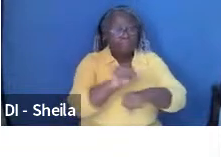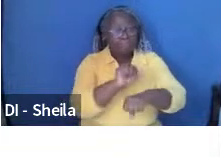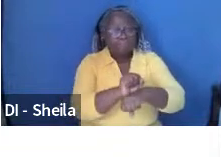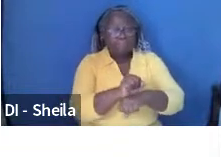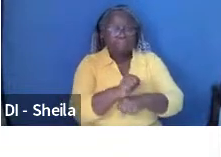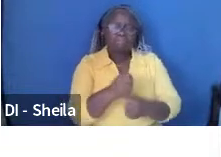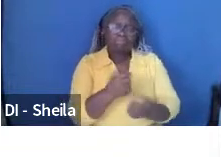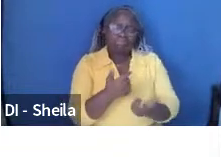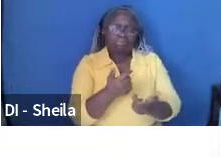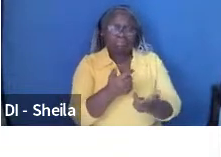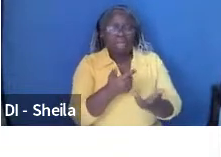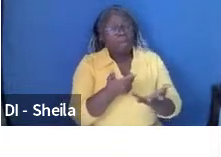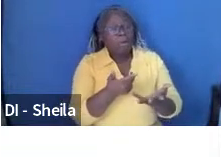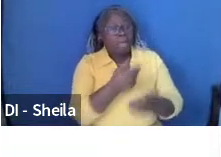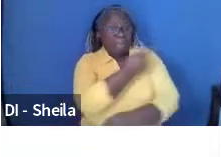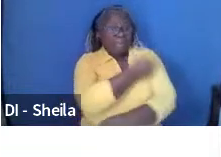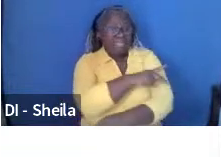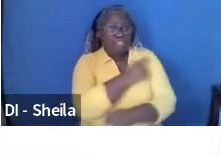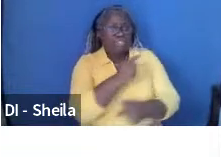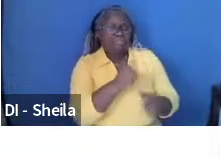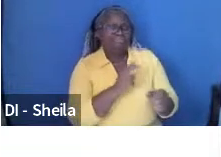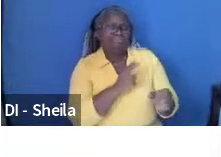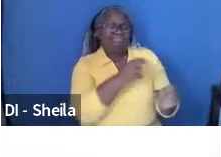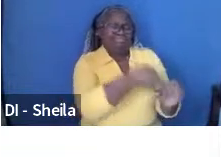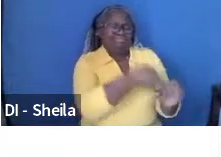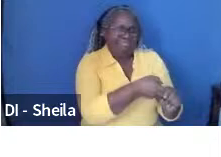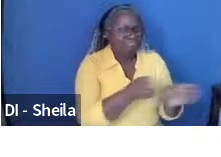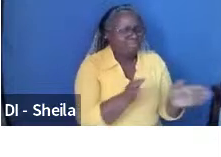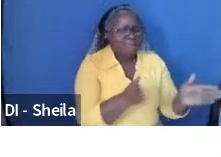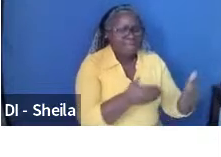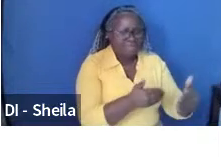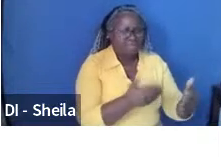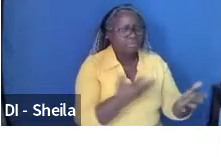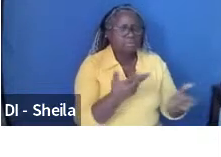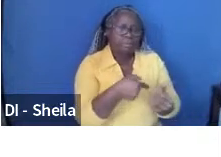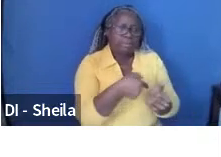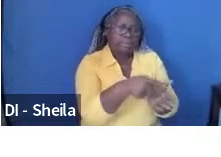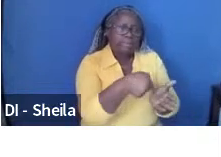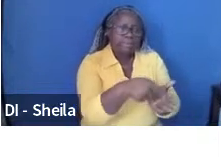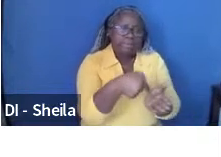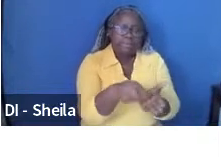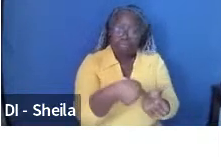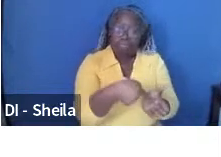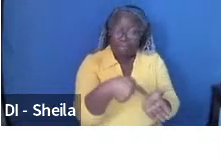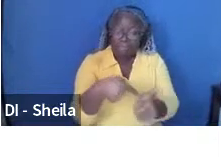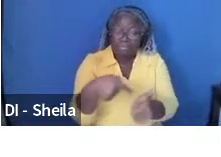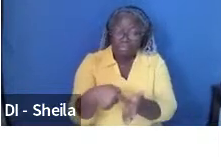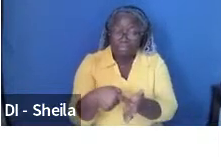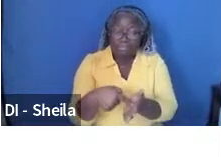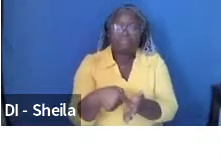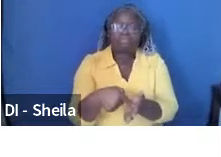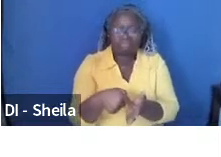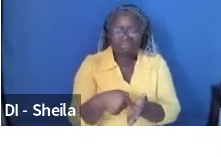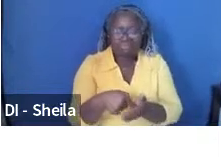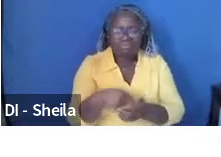chat feature to communicate with the provider, and Section 508 web standards apply to all of